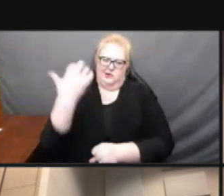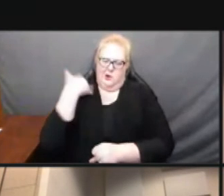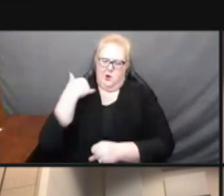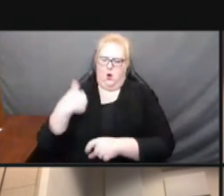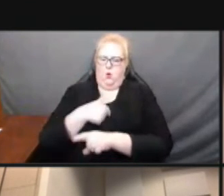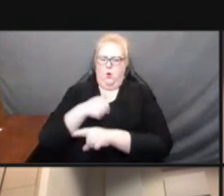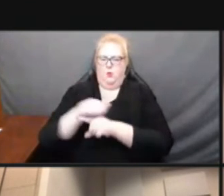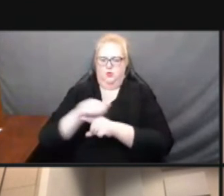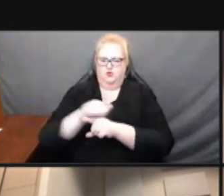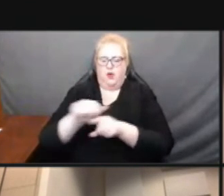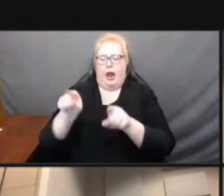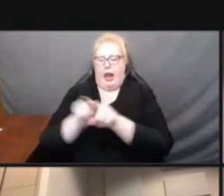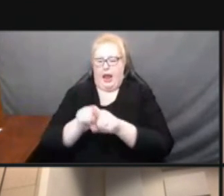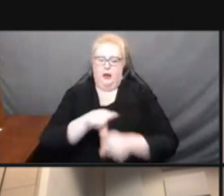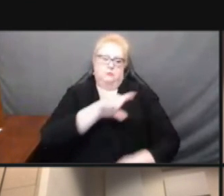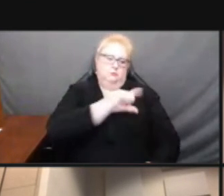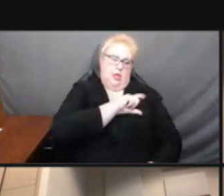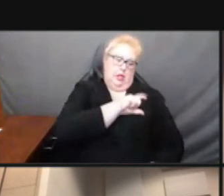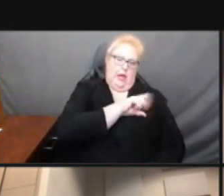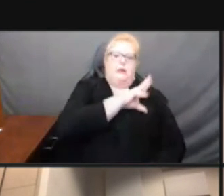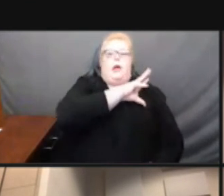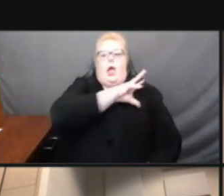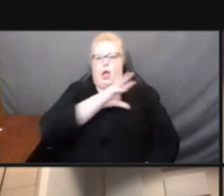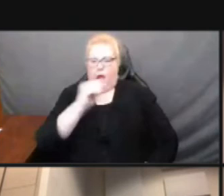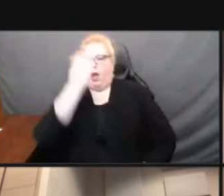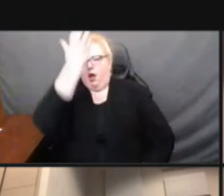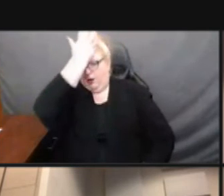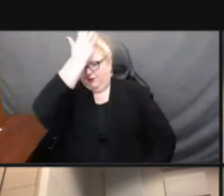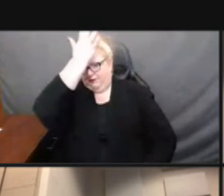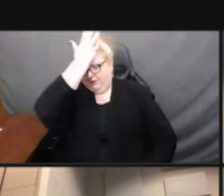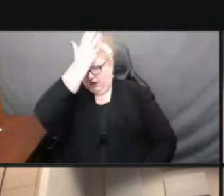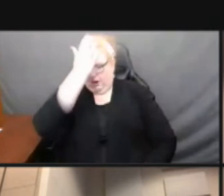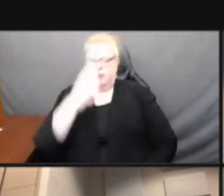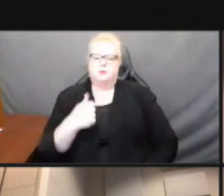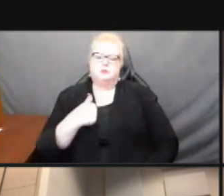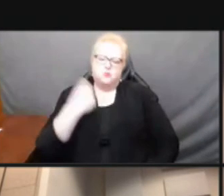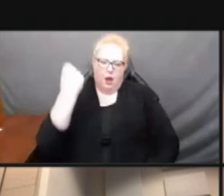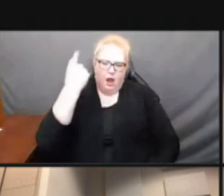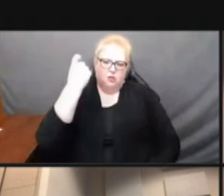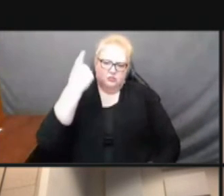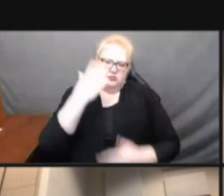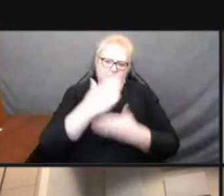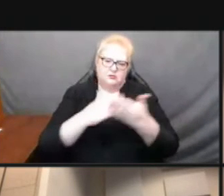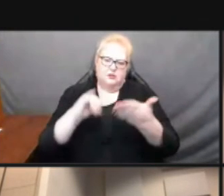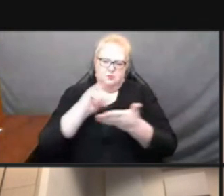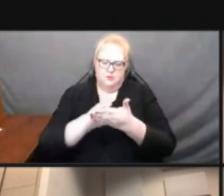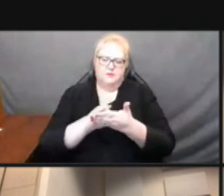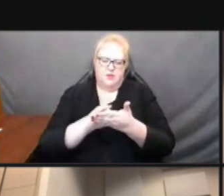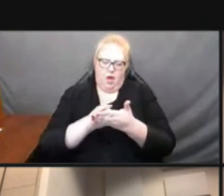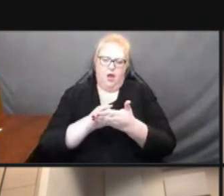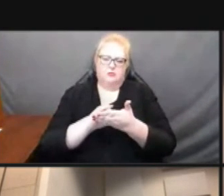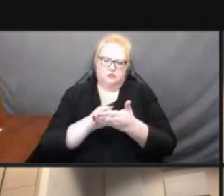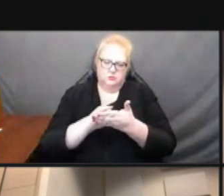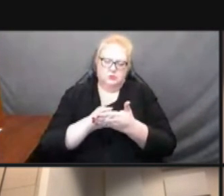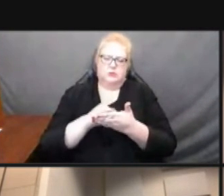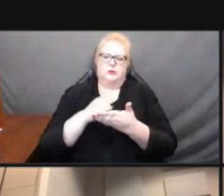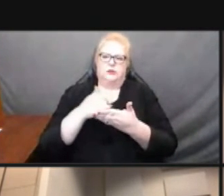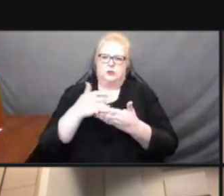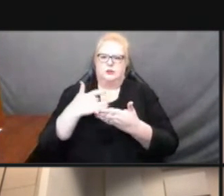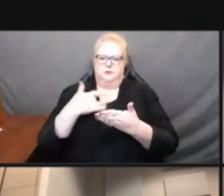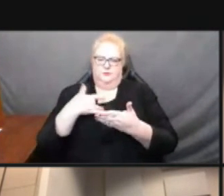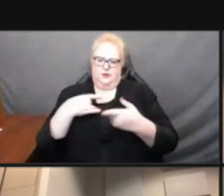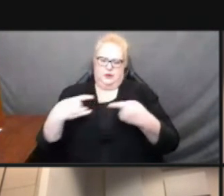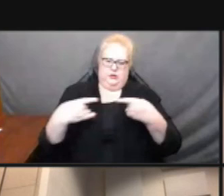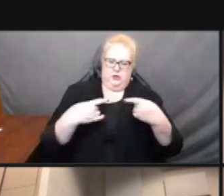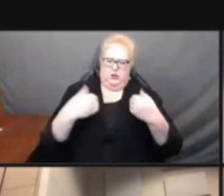firemen. And I understand some of that tension, the value of having that 38 on your